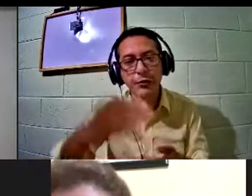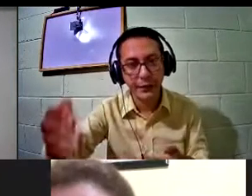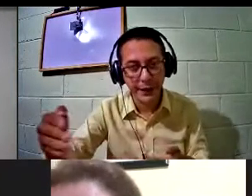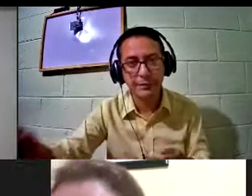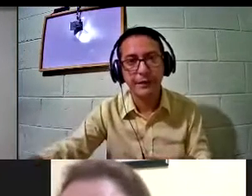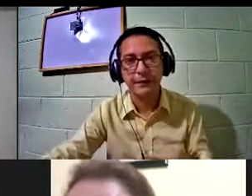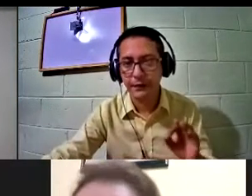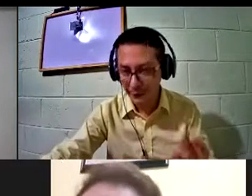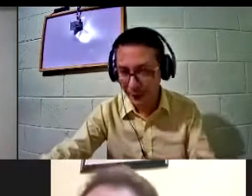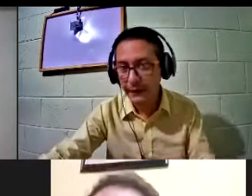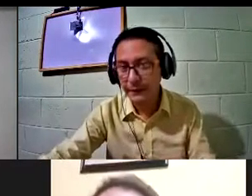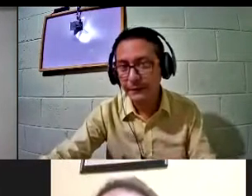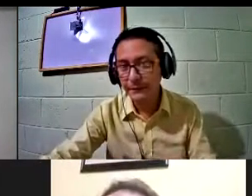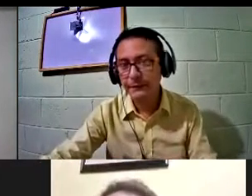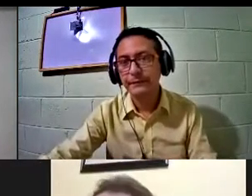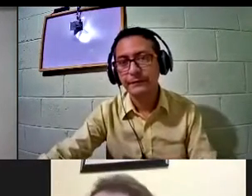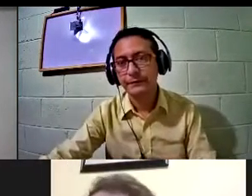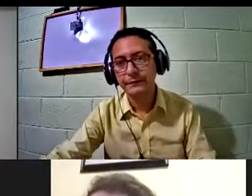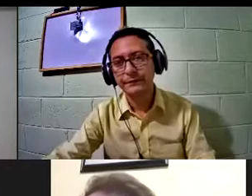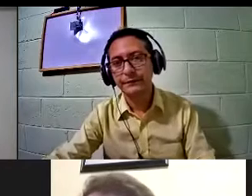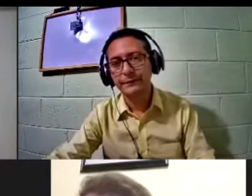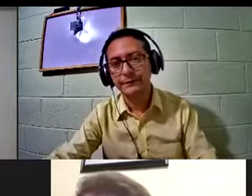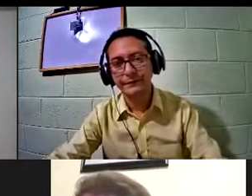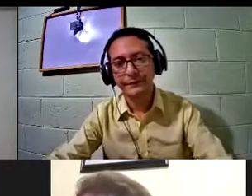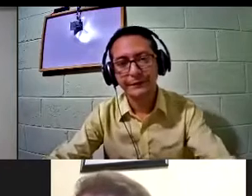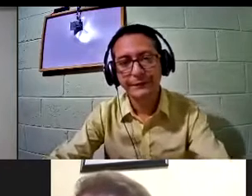future arrangement, right? Okay.